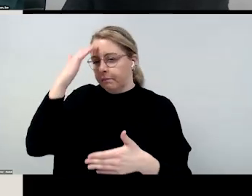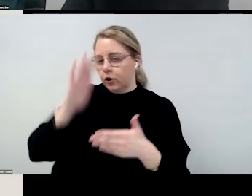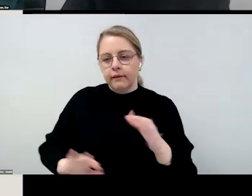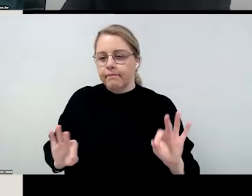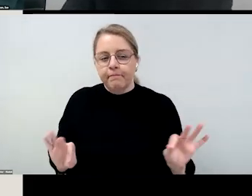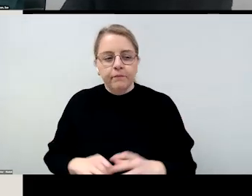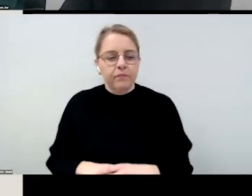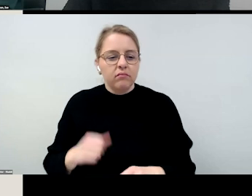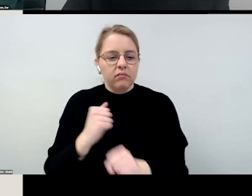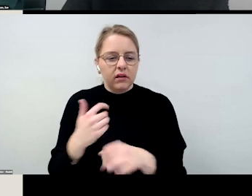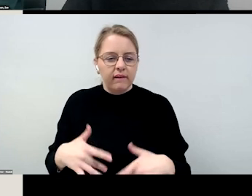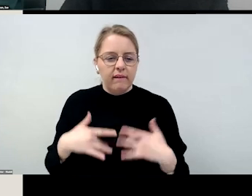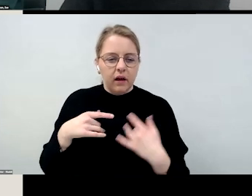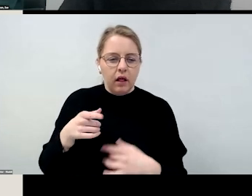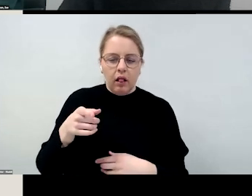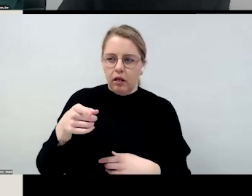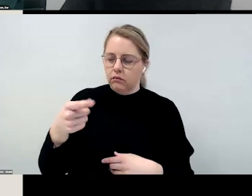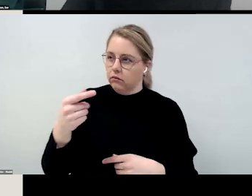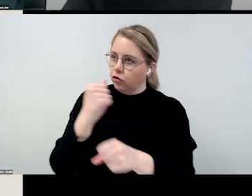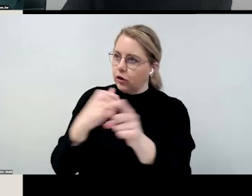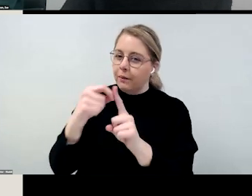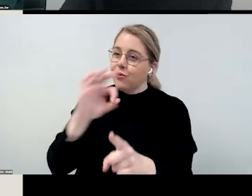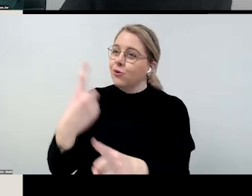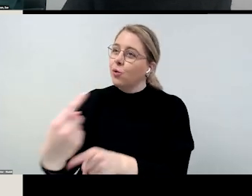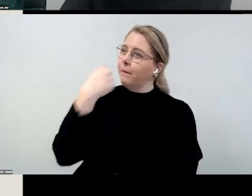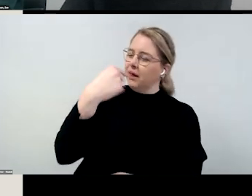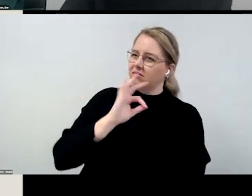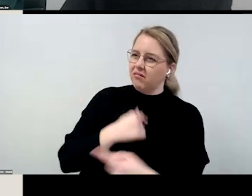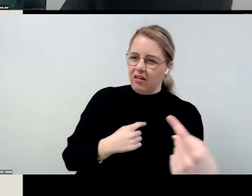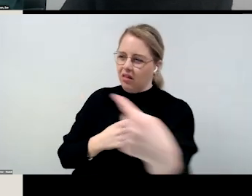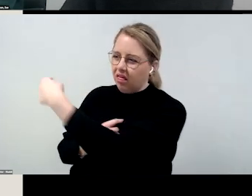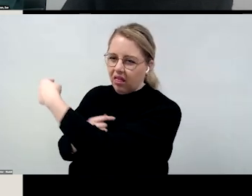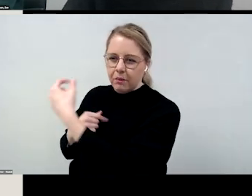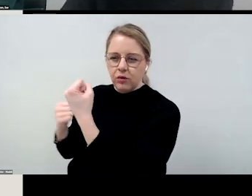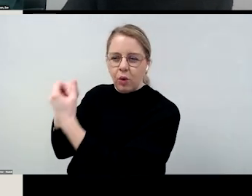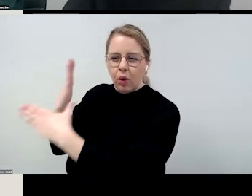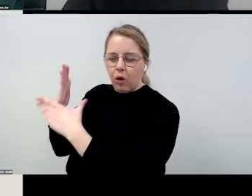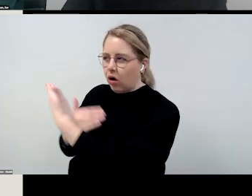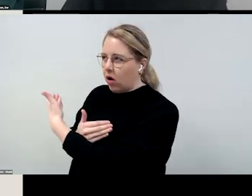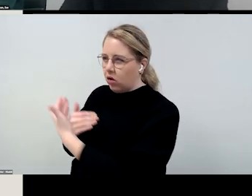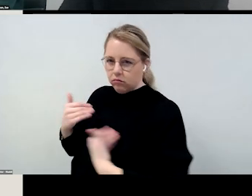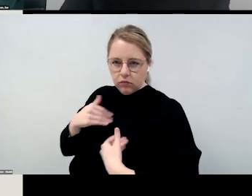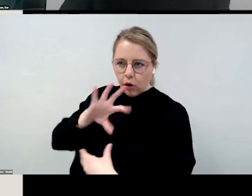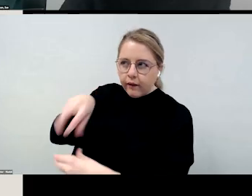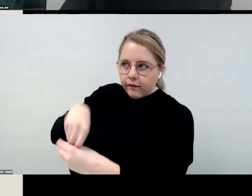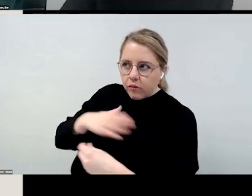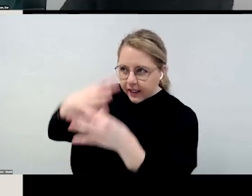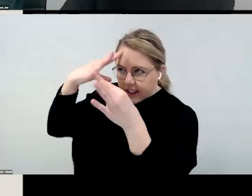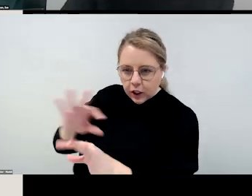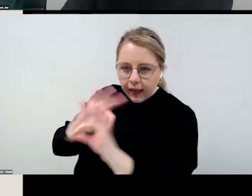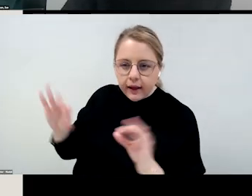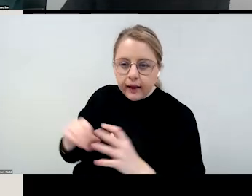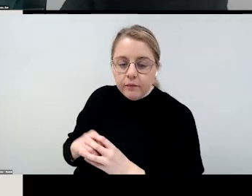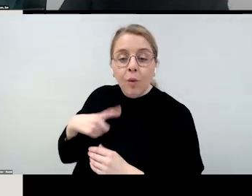George felt that his GP spoke to his support worker and that did not include George in decisions. His GP had a high number of people to see